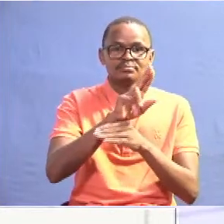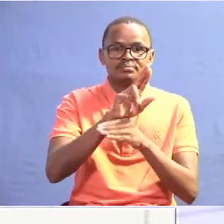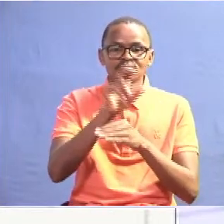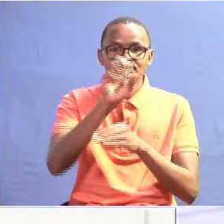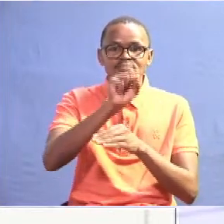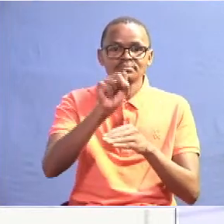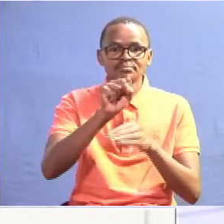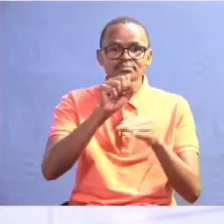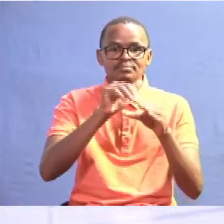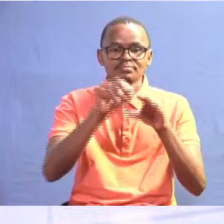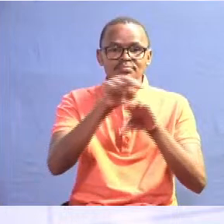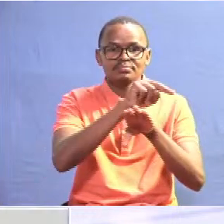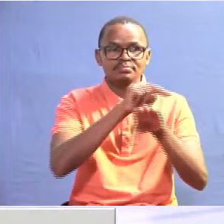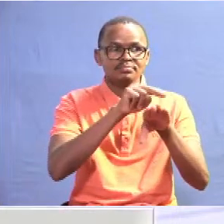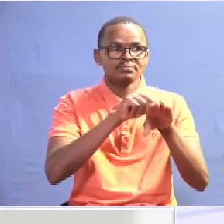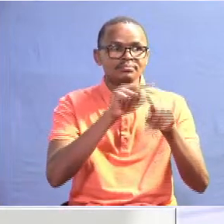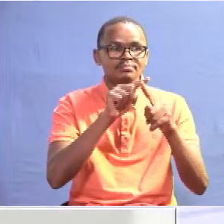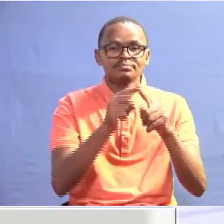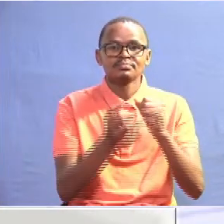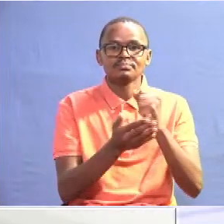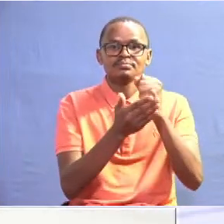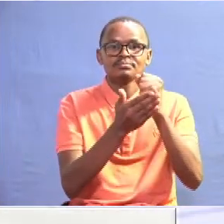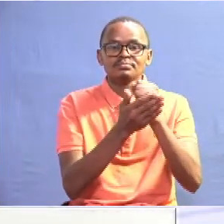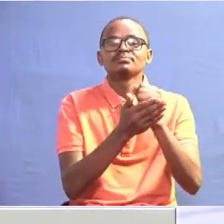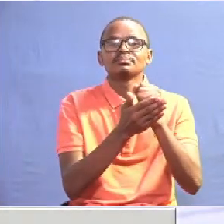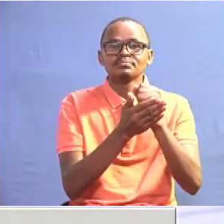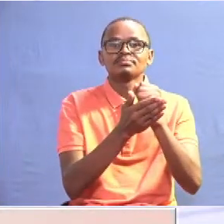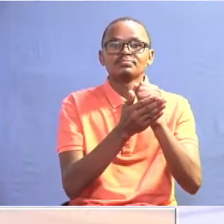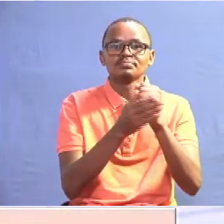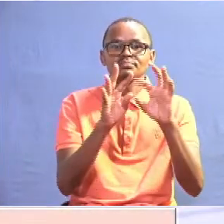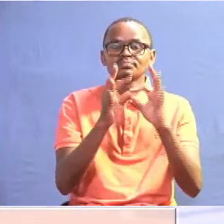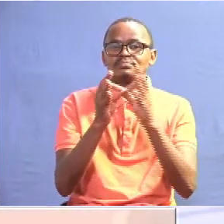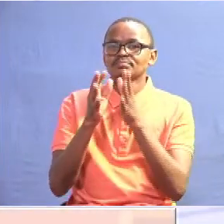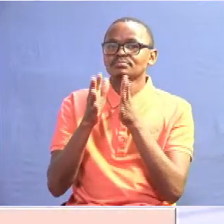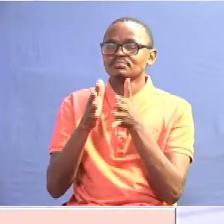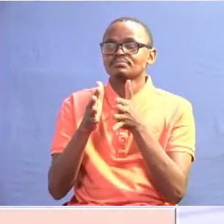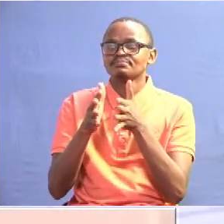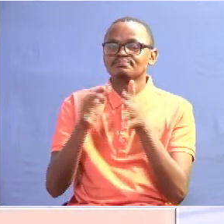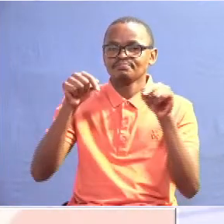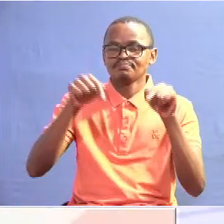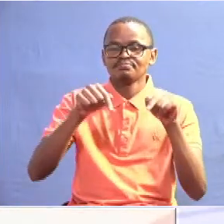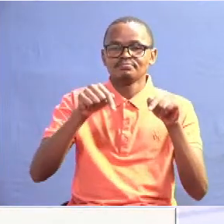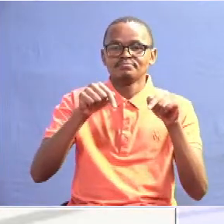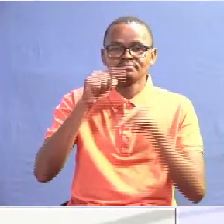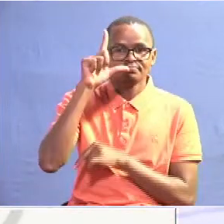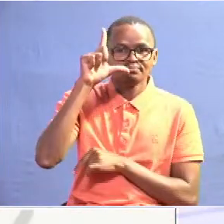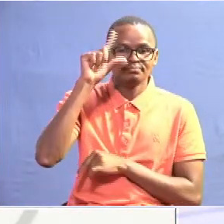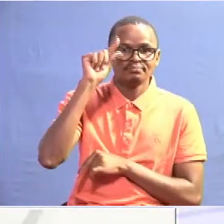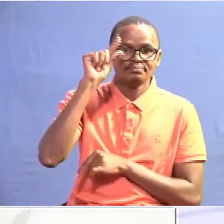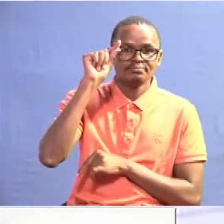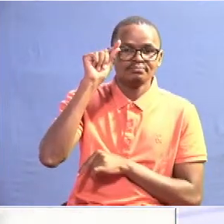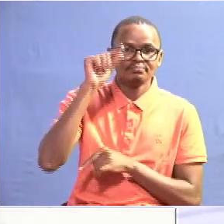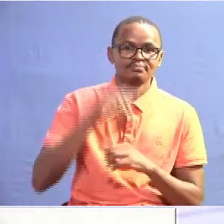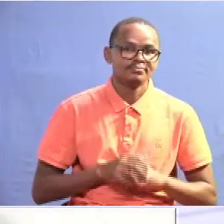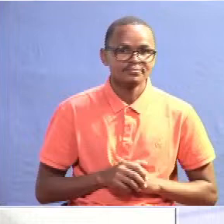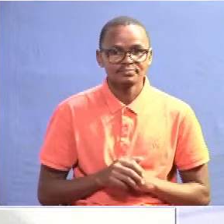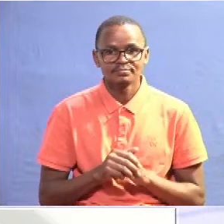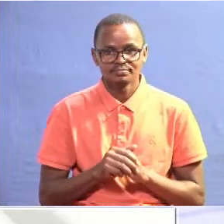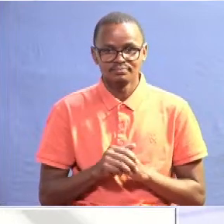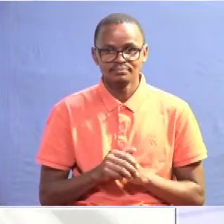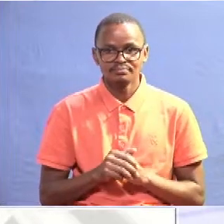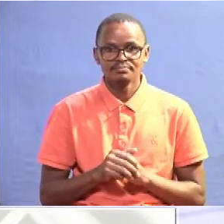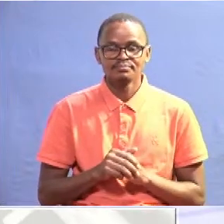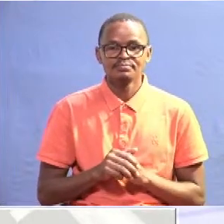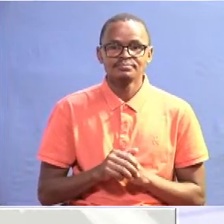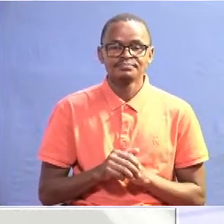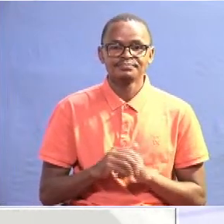Nation. And of course, to help us unpack this, our sign language interpreter tonight is Moses Gitonga.